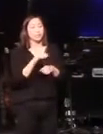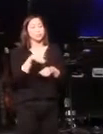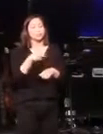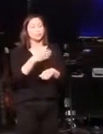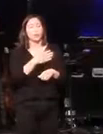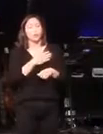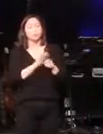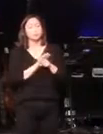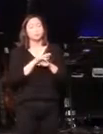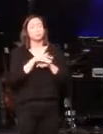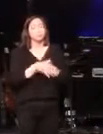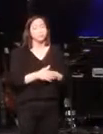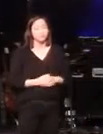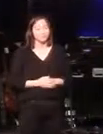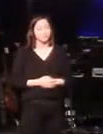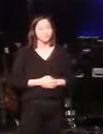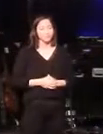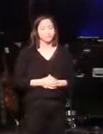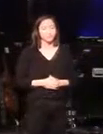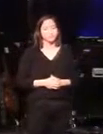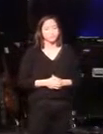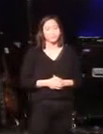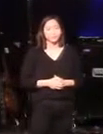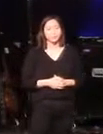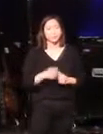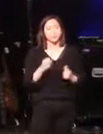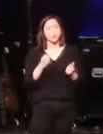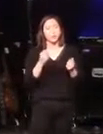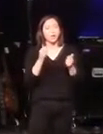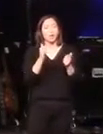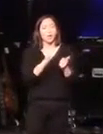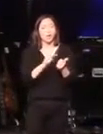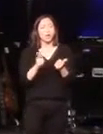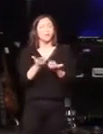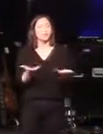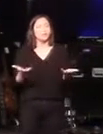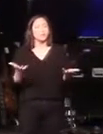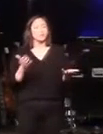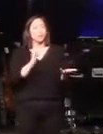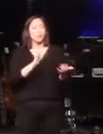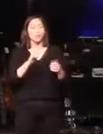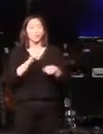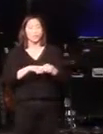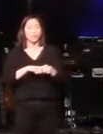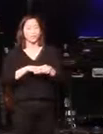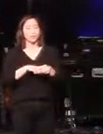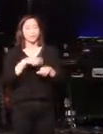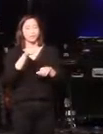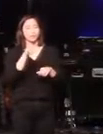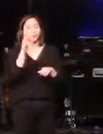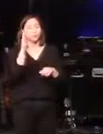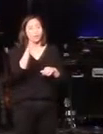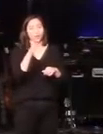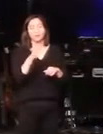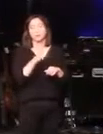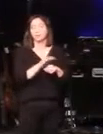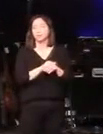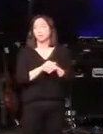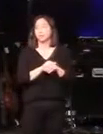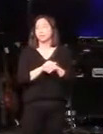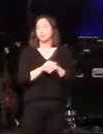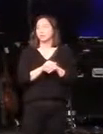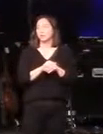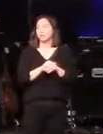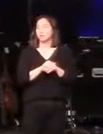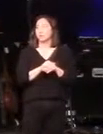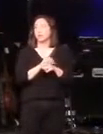all sufficiency in all things at all times, you may abound in every good work. My God will